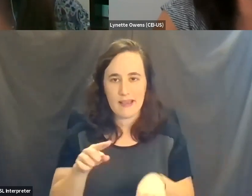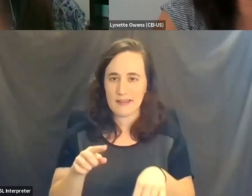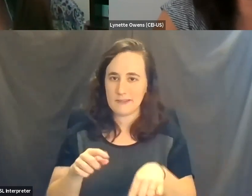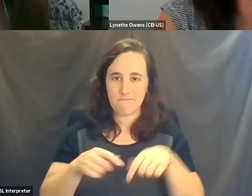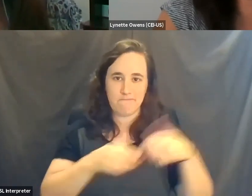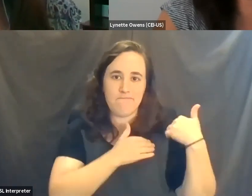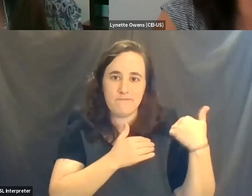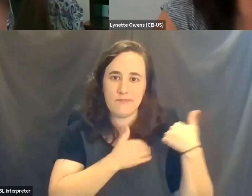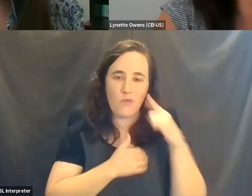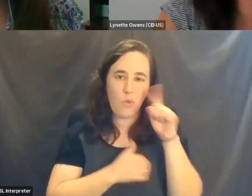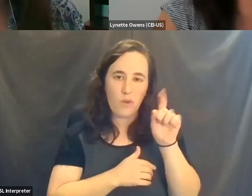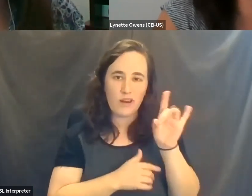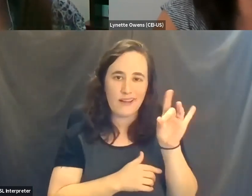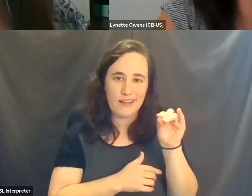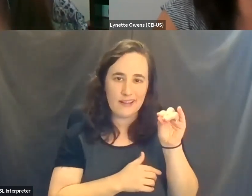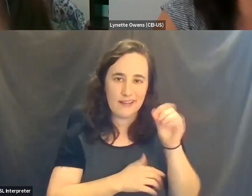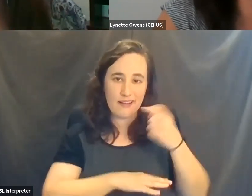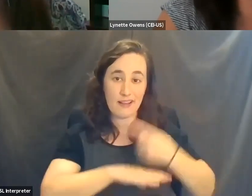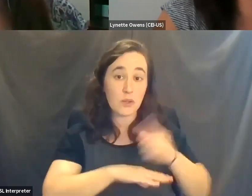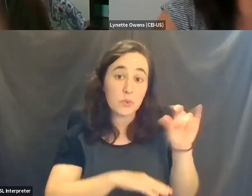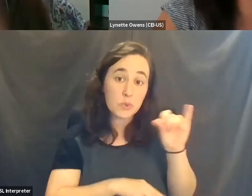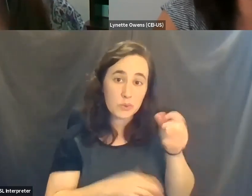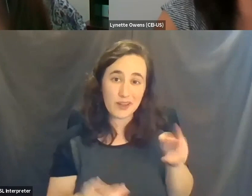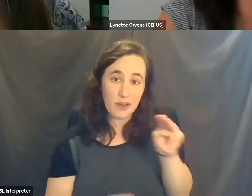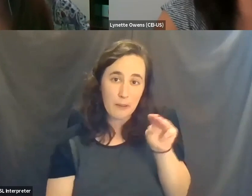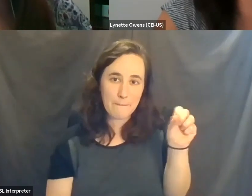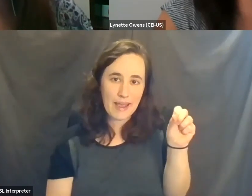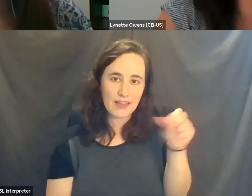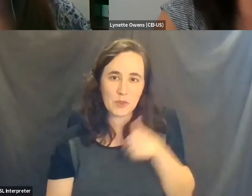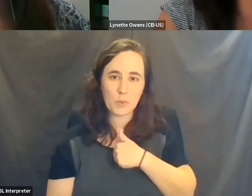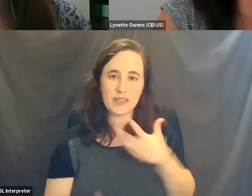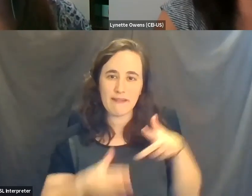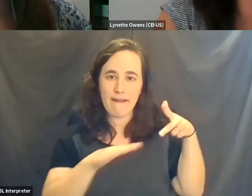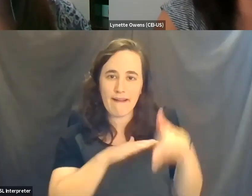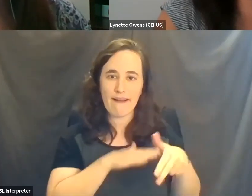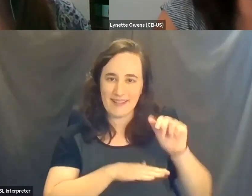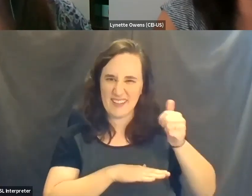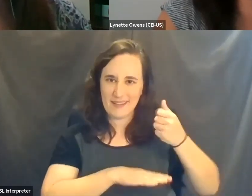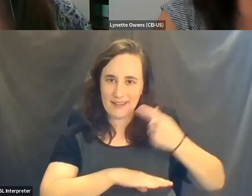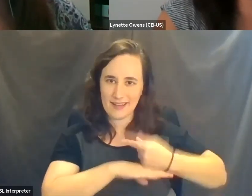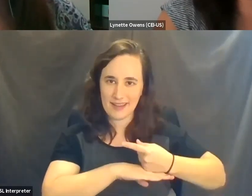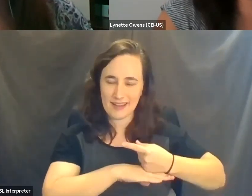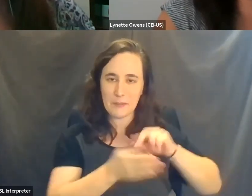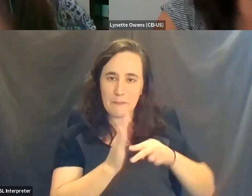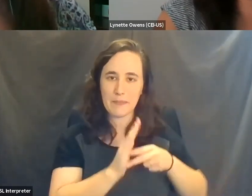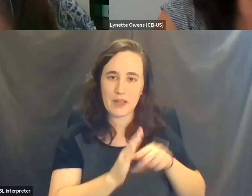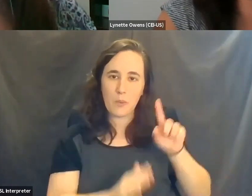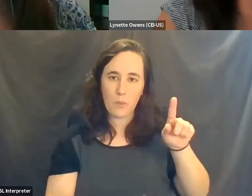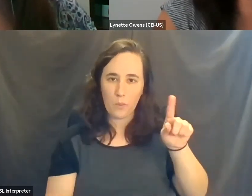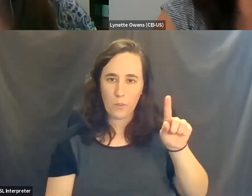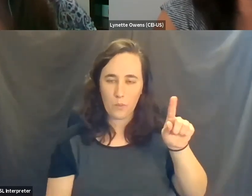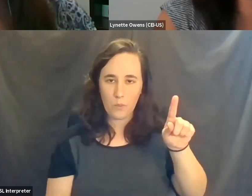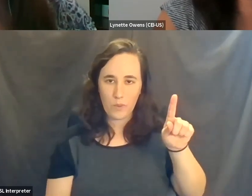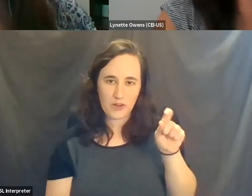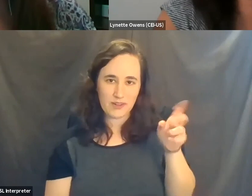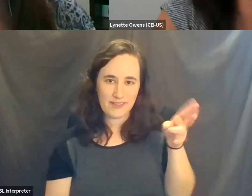that Massachusetts now is 170 days. So we've lost 10 instructional days totally. You know,